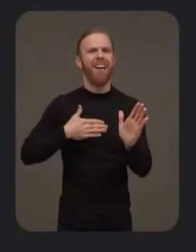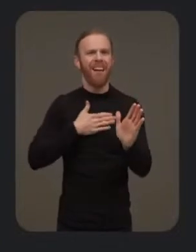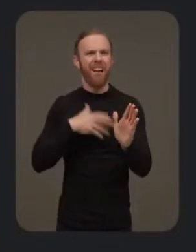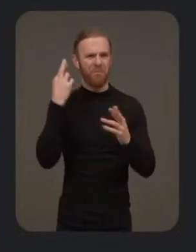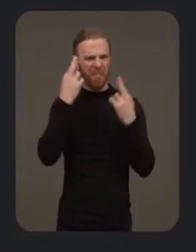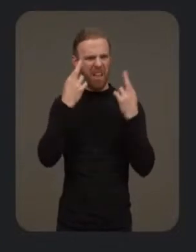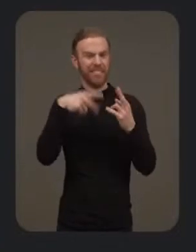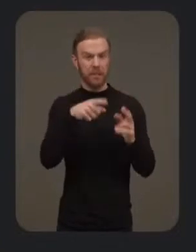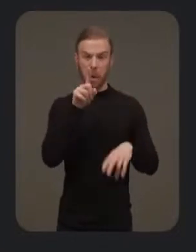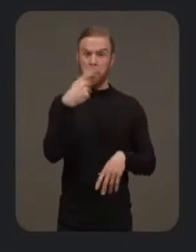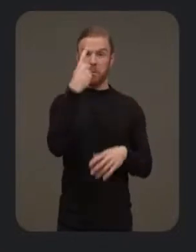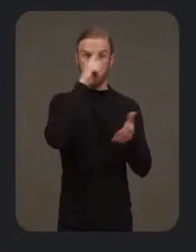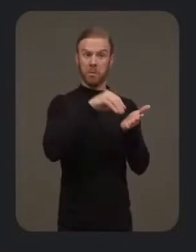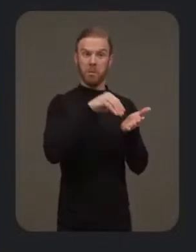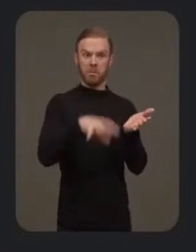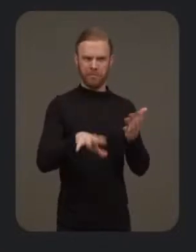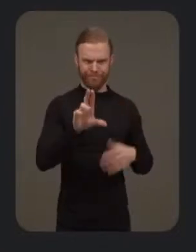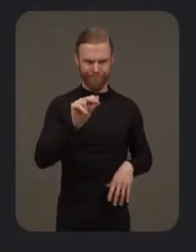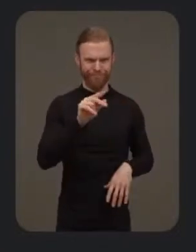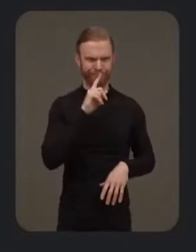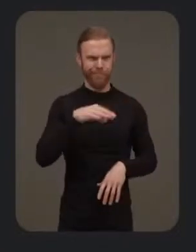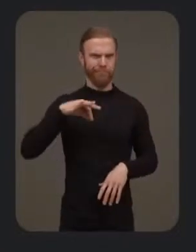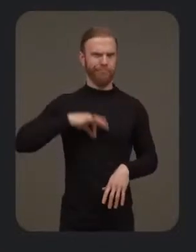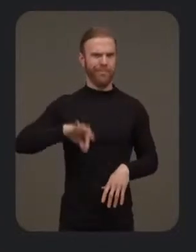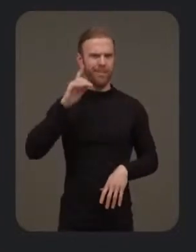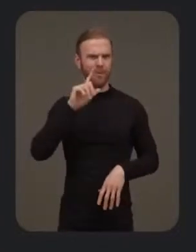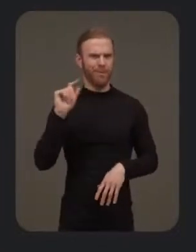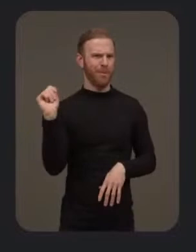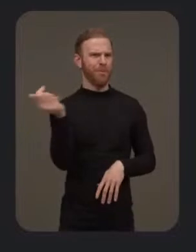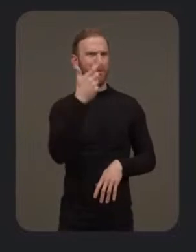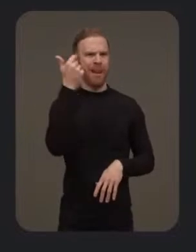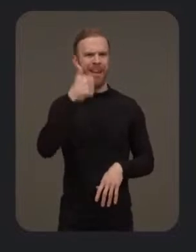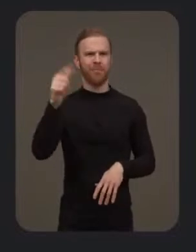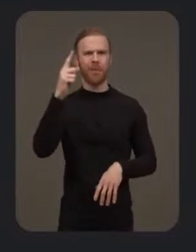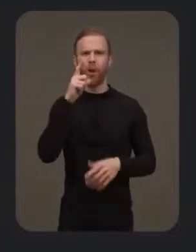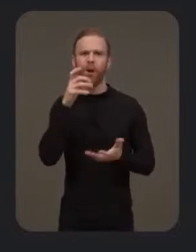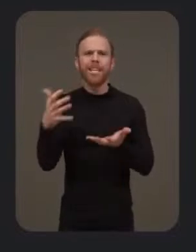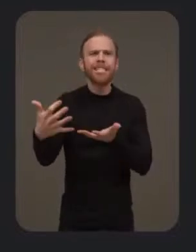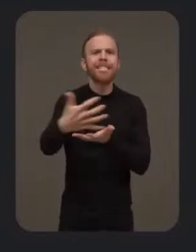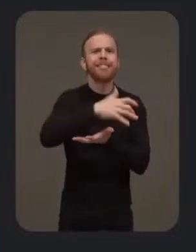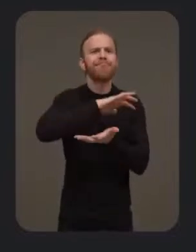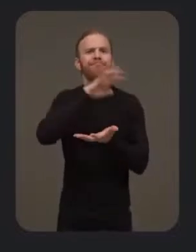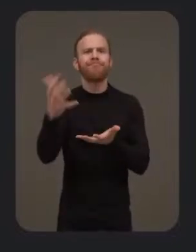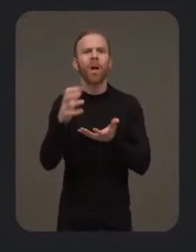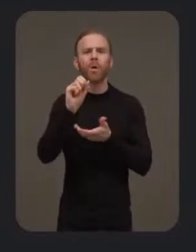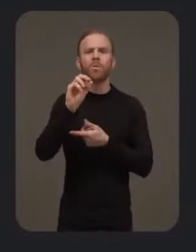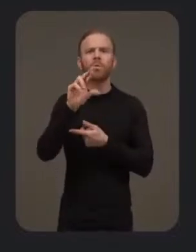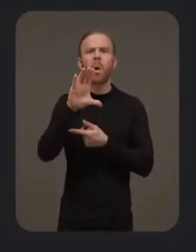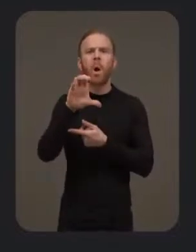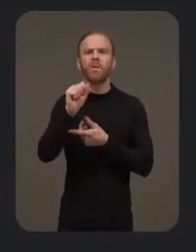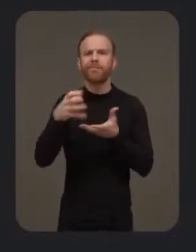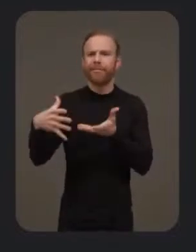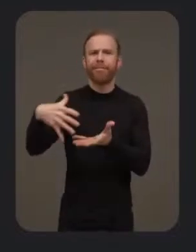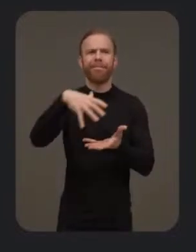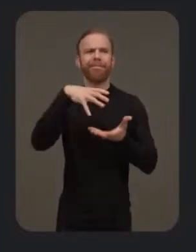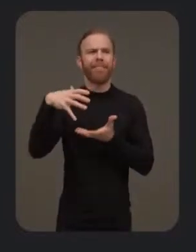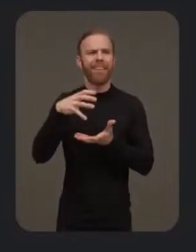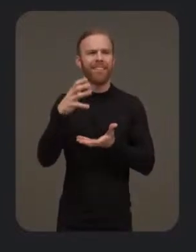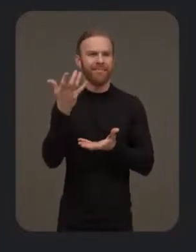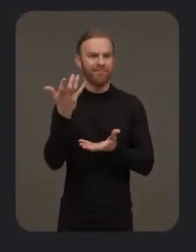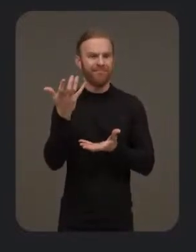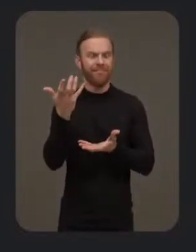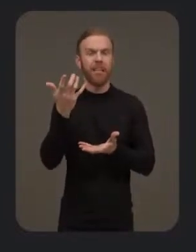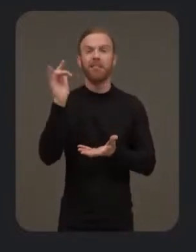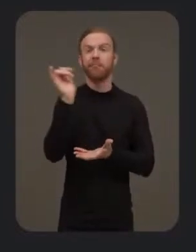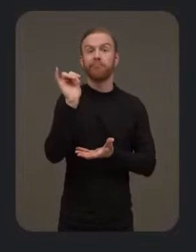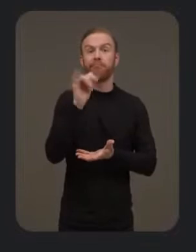for students. It's helpful for anyone synthesizing information from many different sources that you